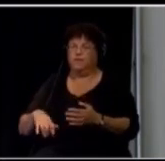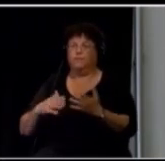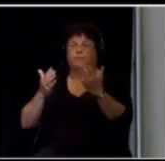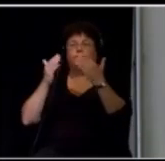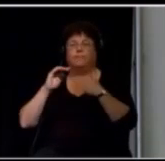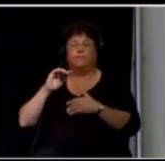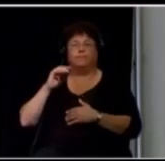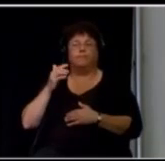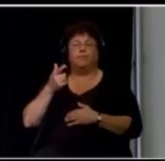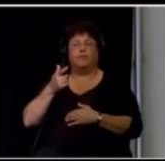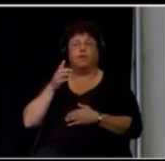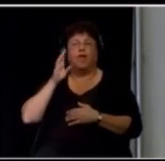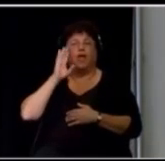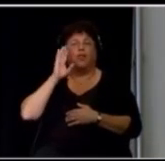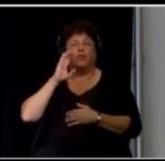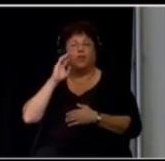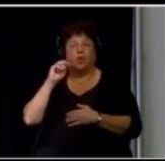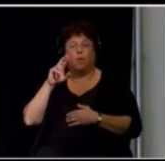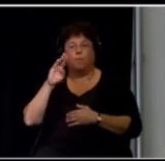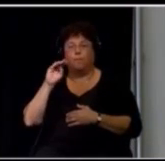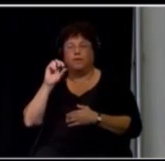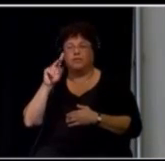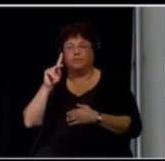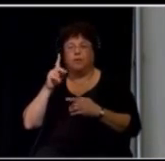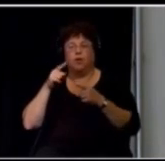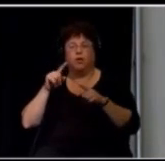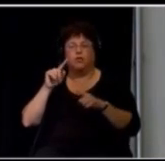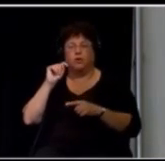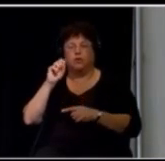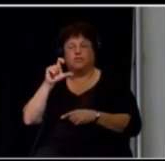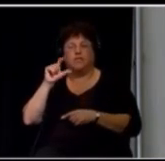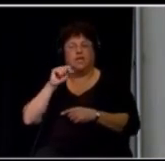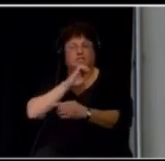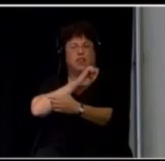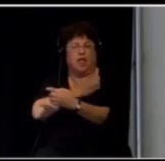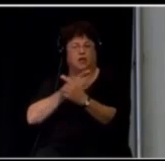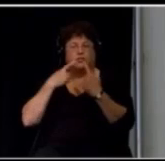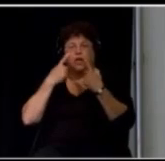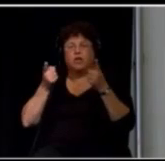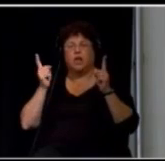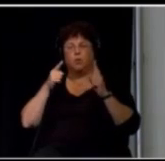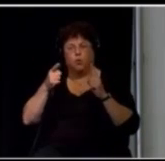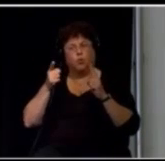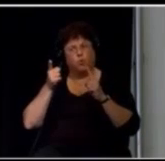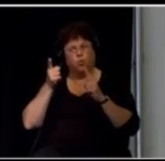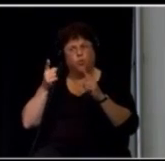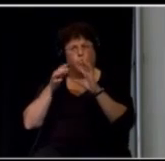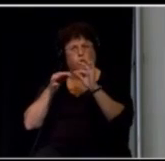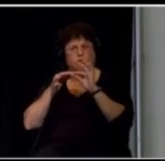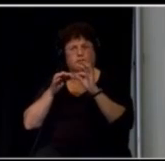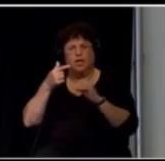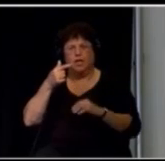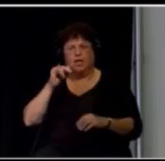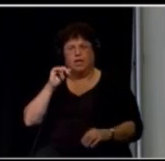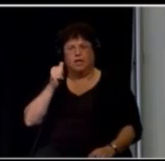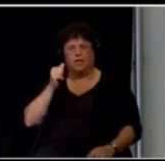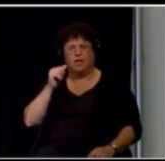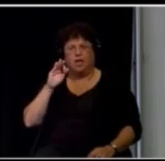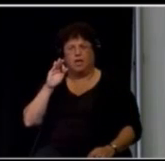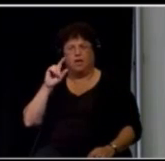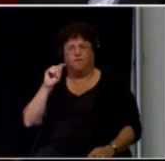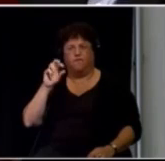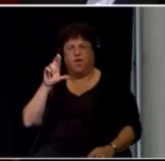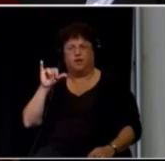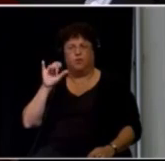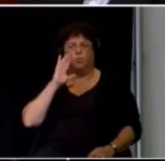Hello, Mr. Musk. During the Tesla energy announcement, you indicated that the Gigafactory would be